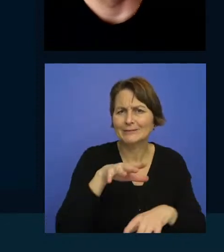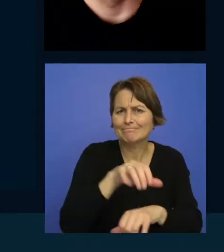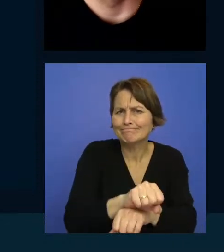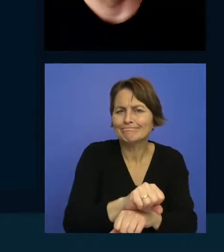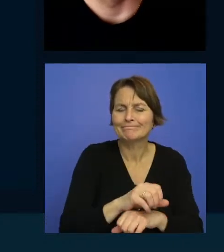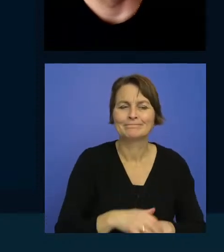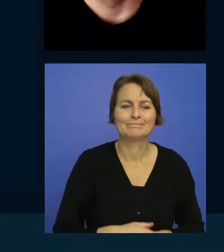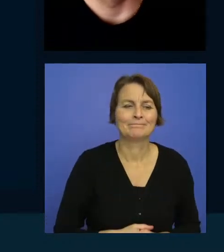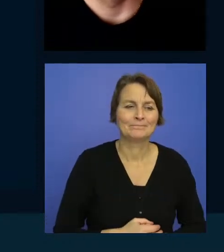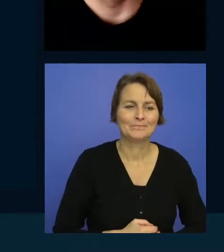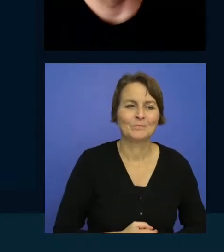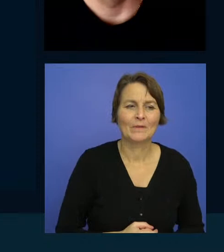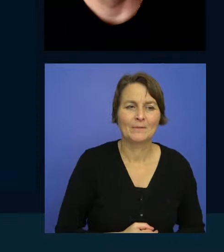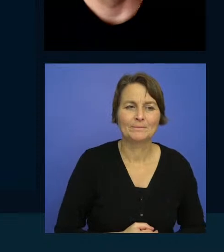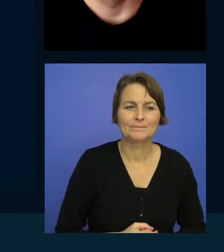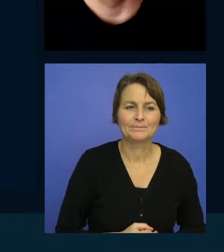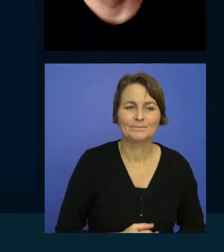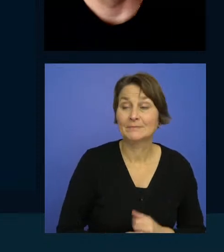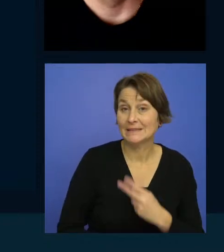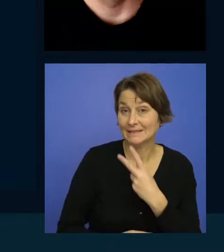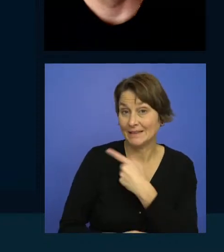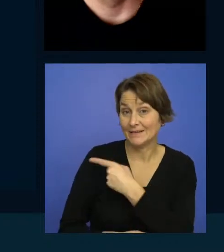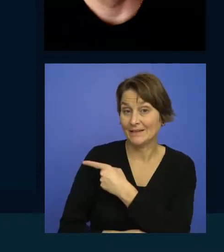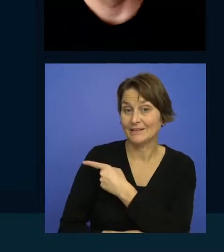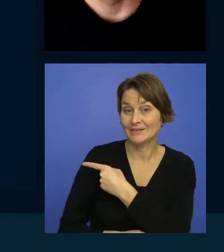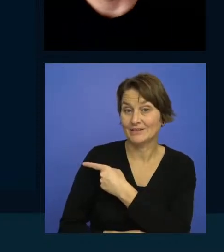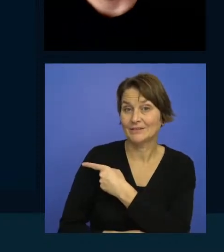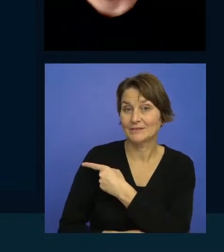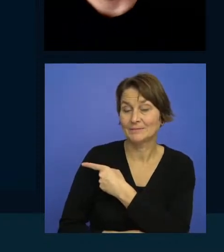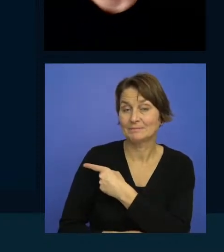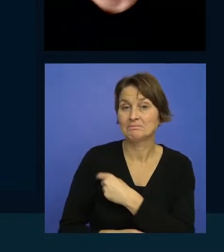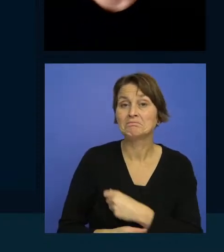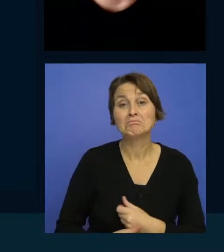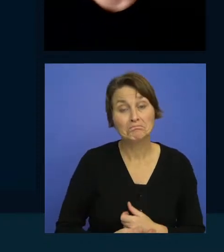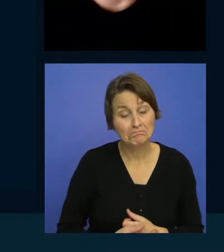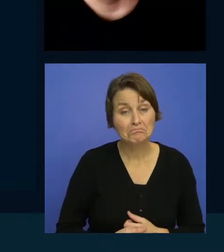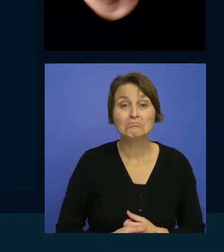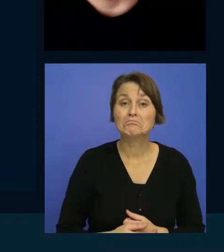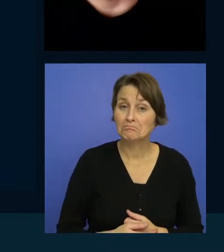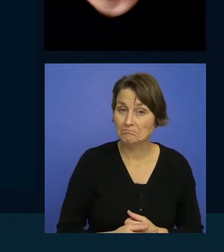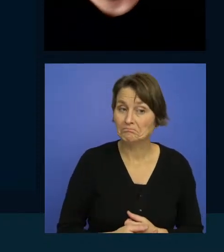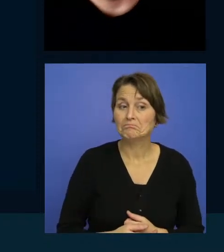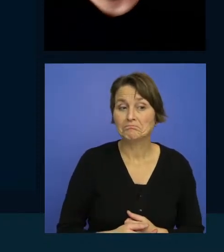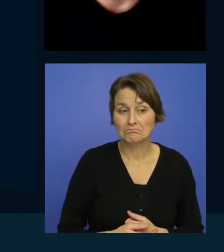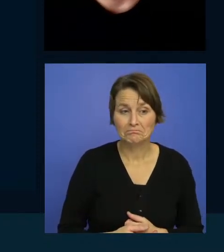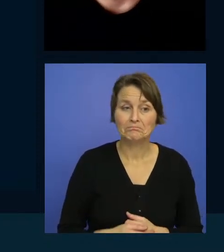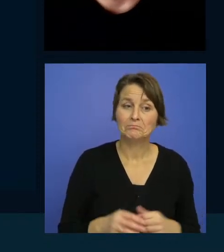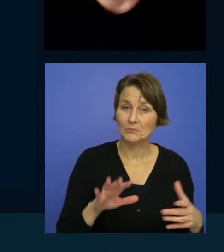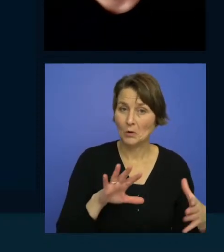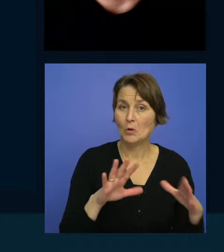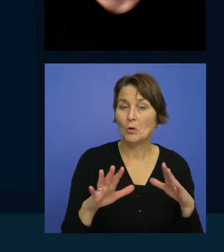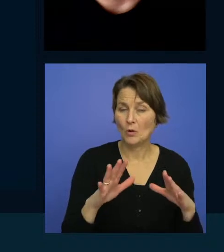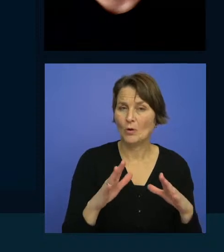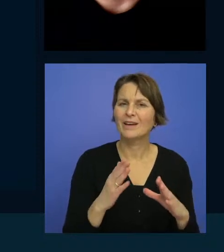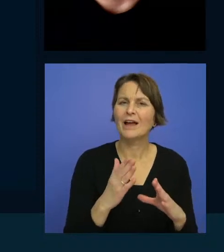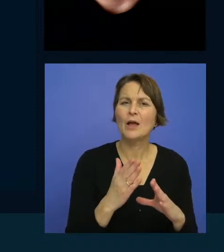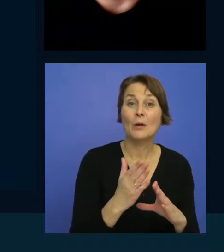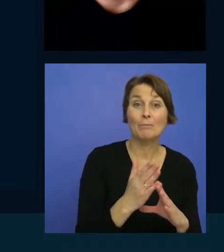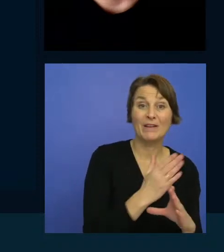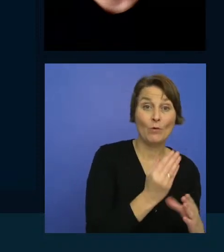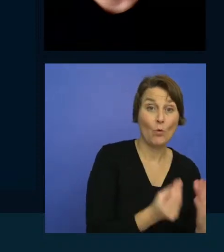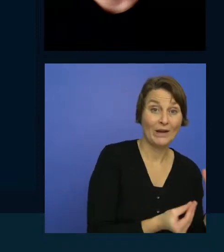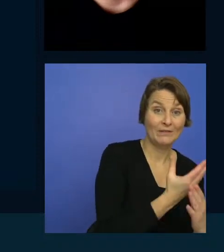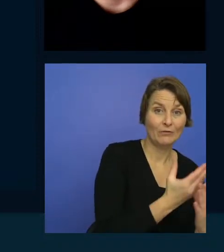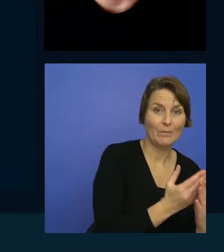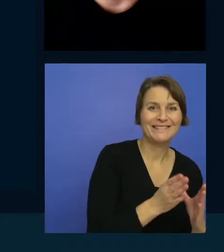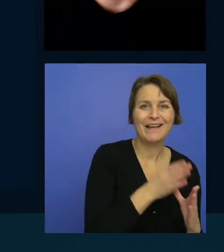that we're looking pretty good. We're pretty close to the original information. You can definitely